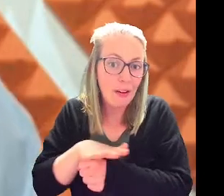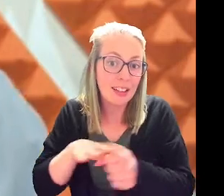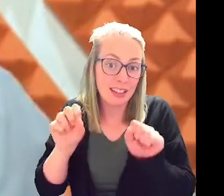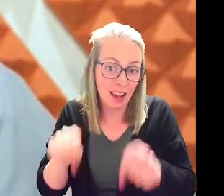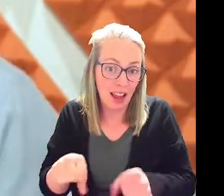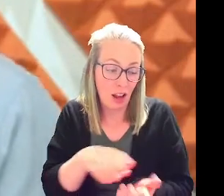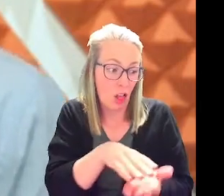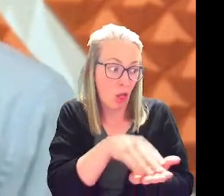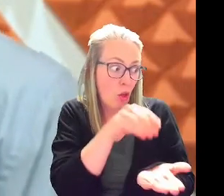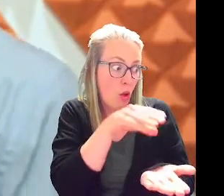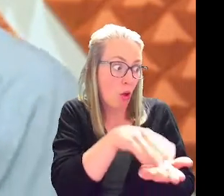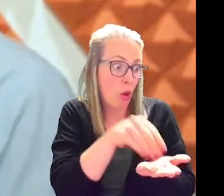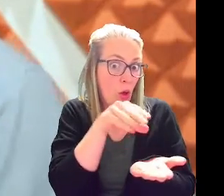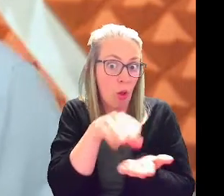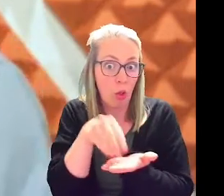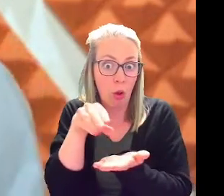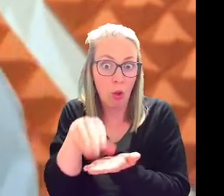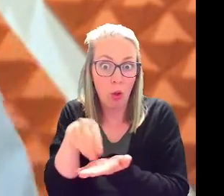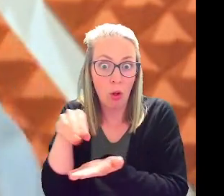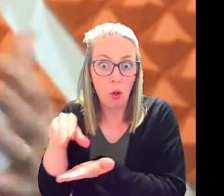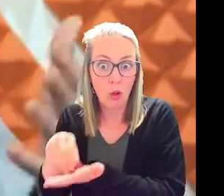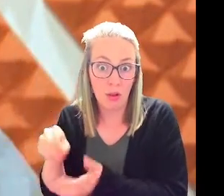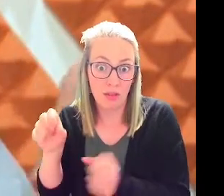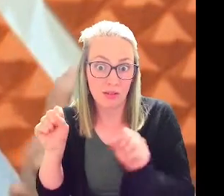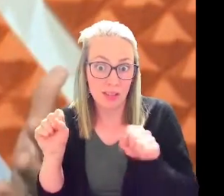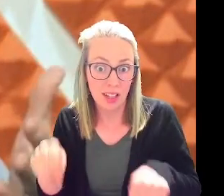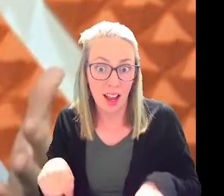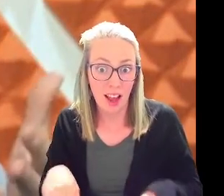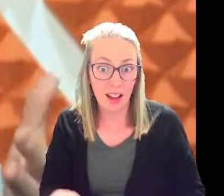lot by just going out and helping a